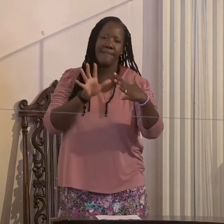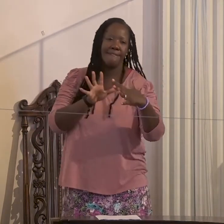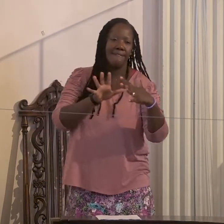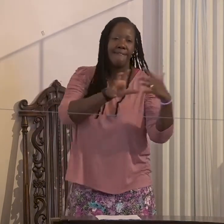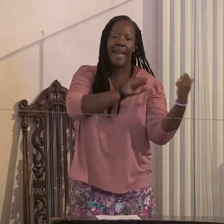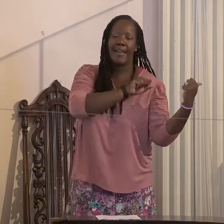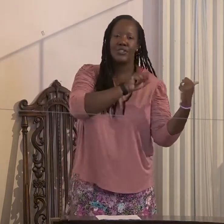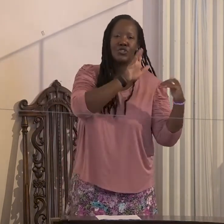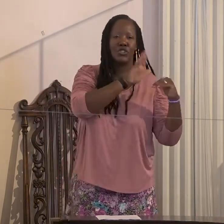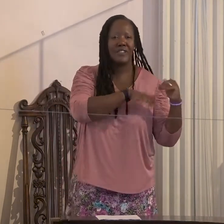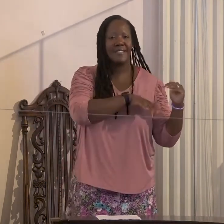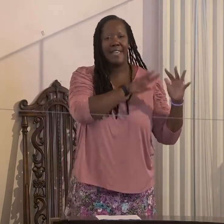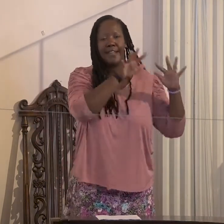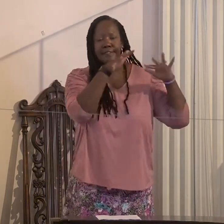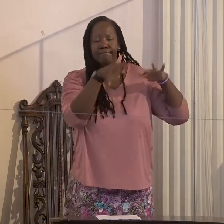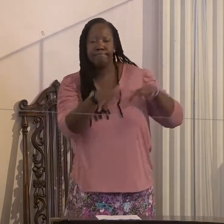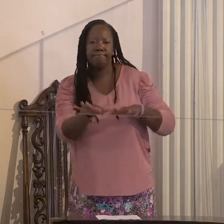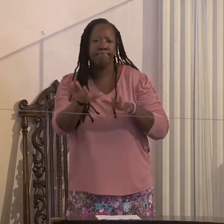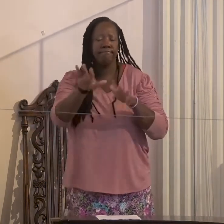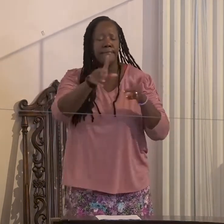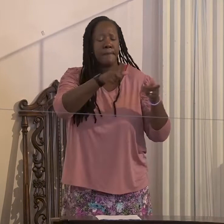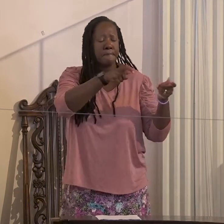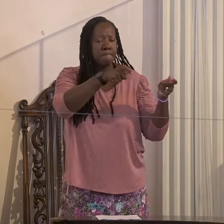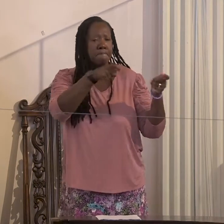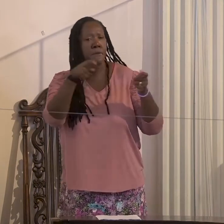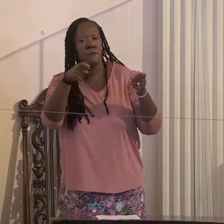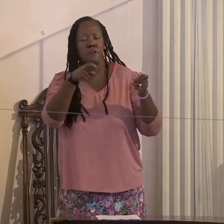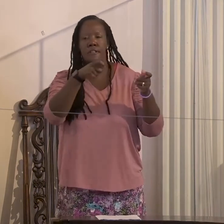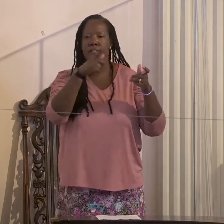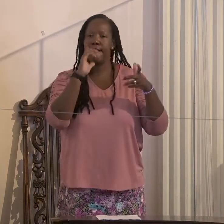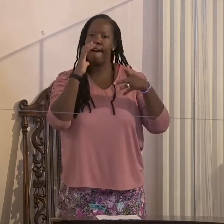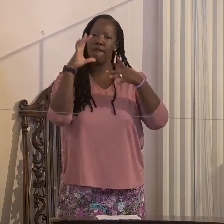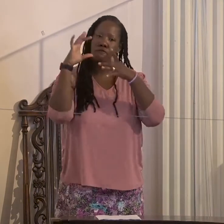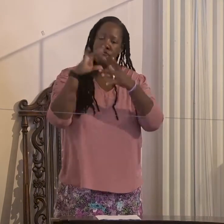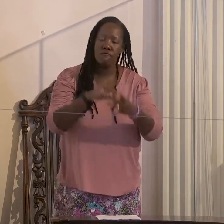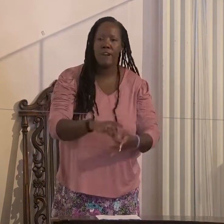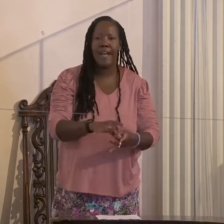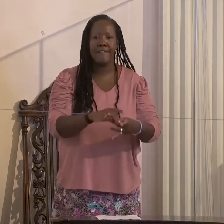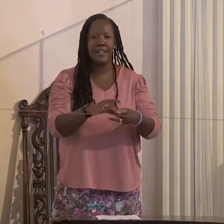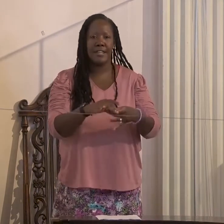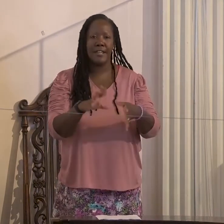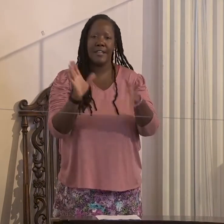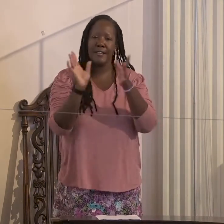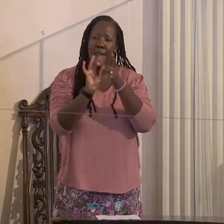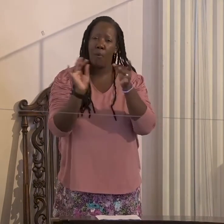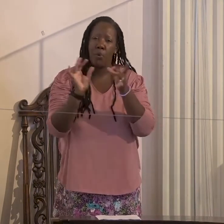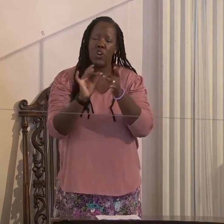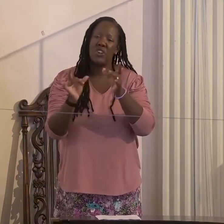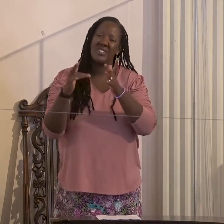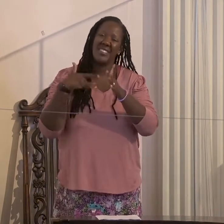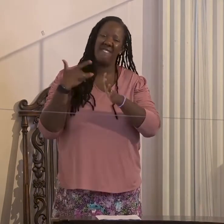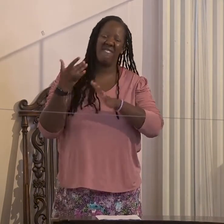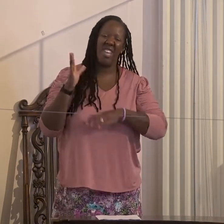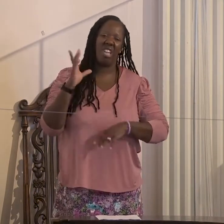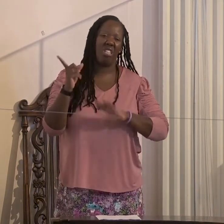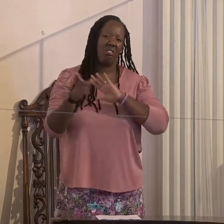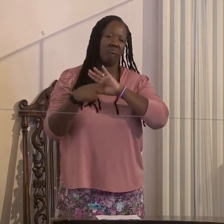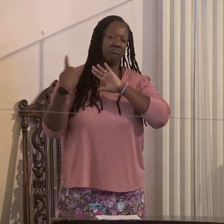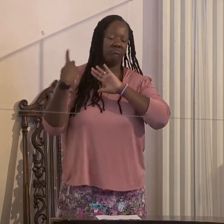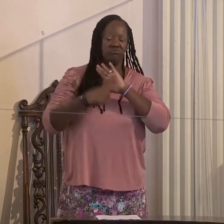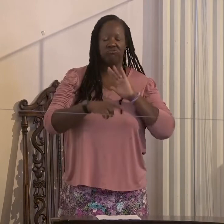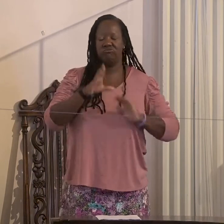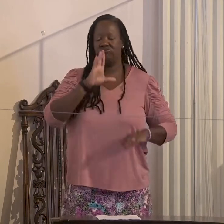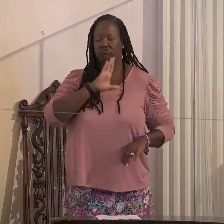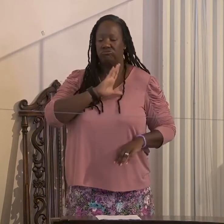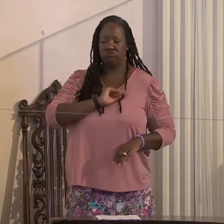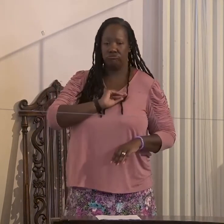pull of the gravity of words can incarcerate. May we